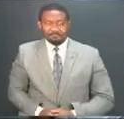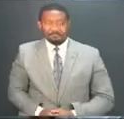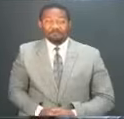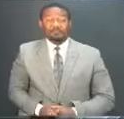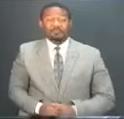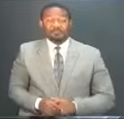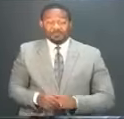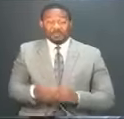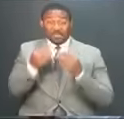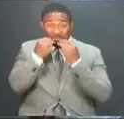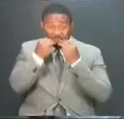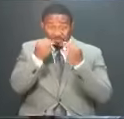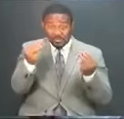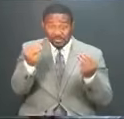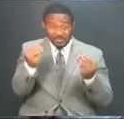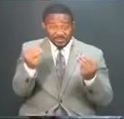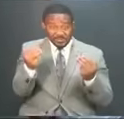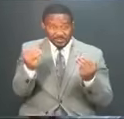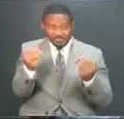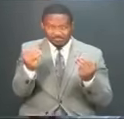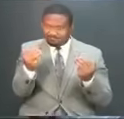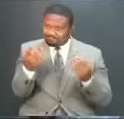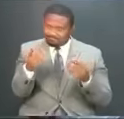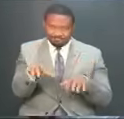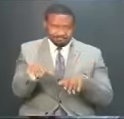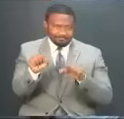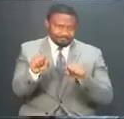motion is carried